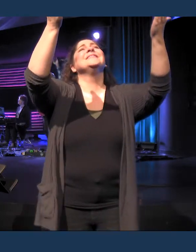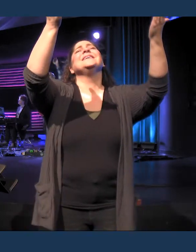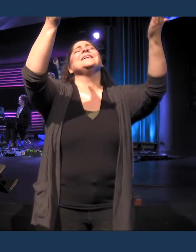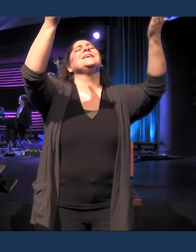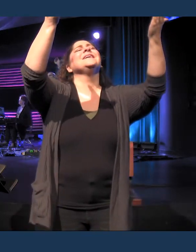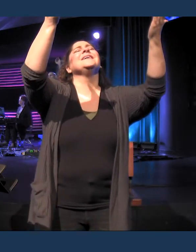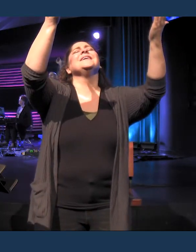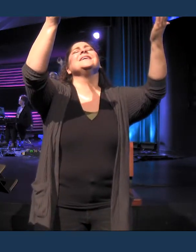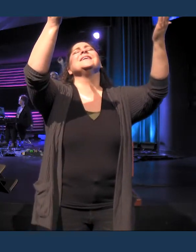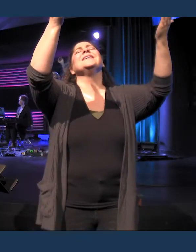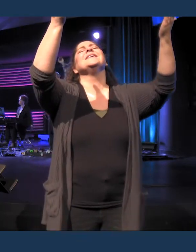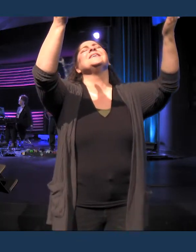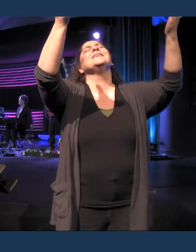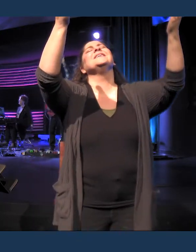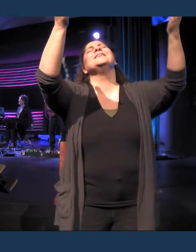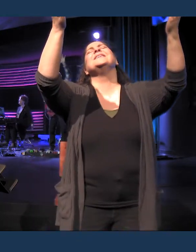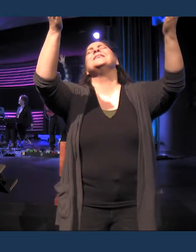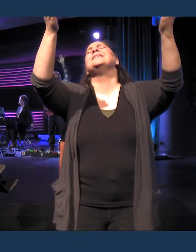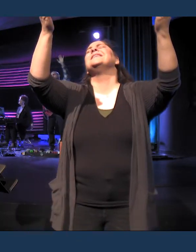exalt